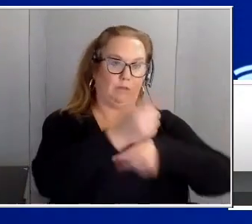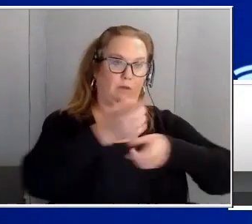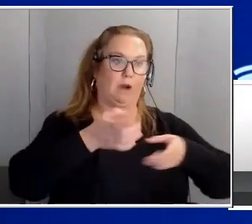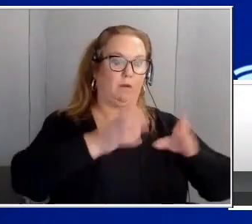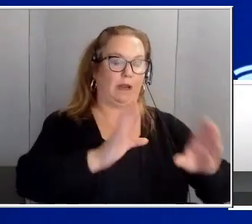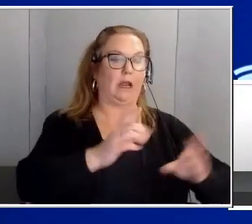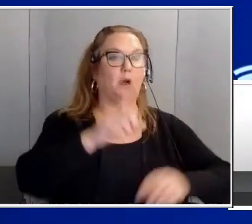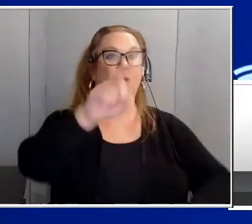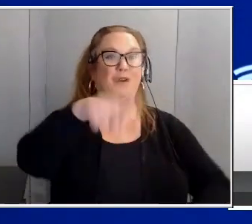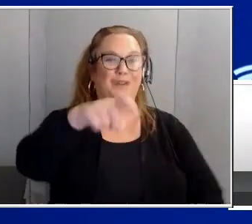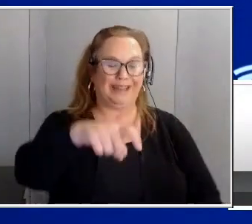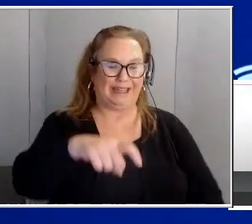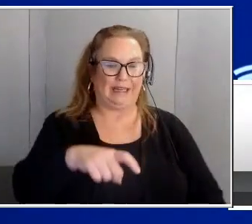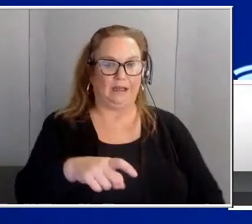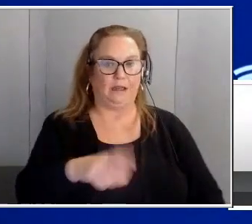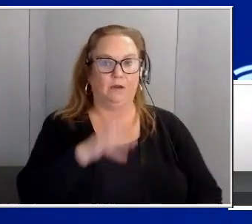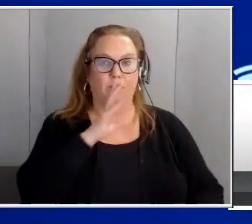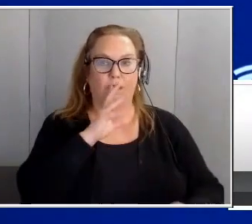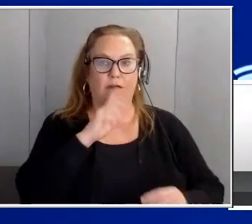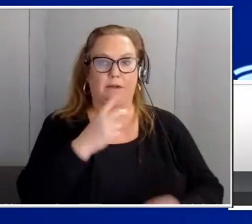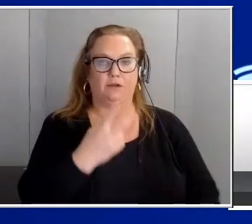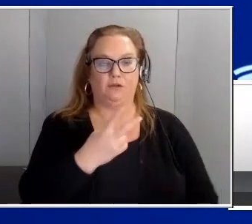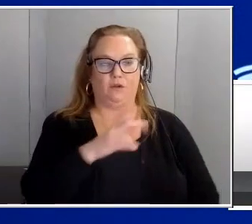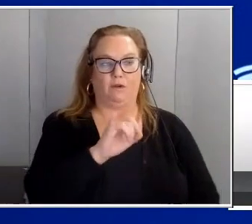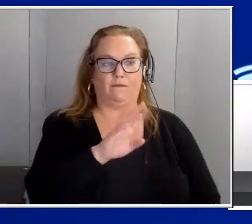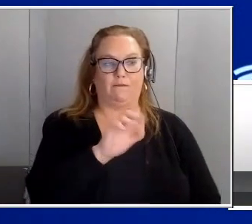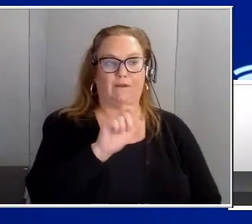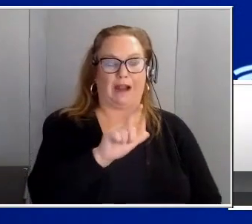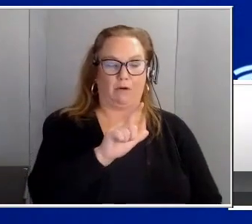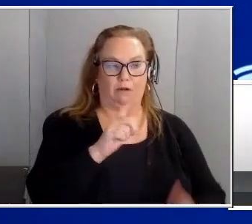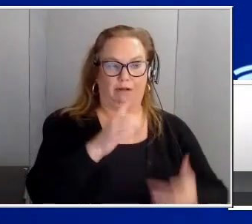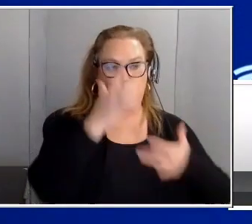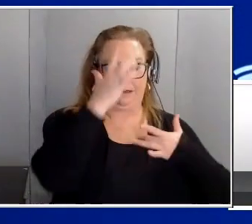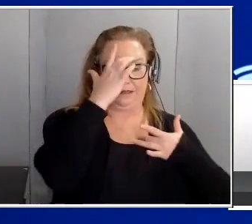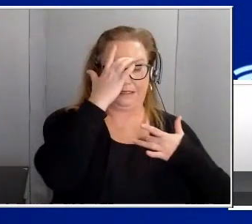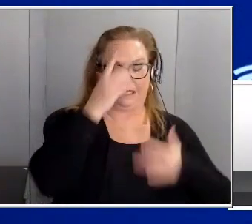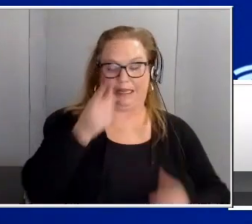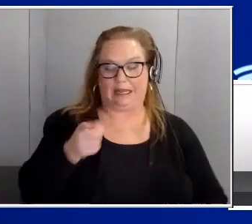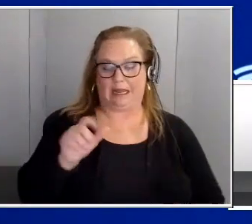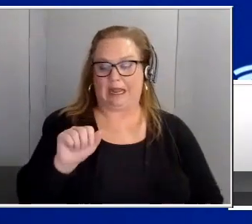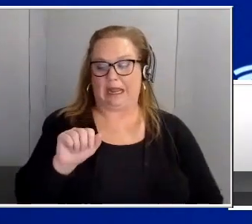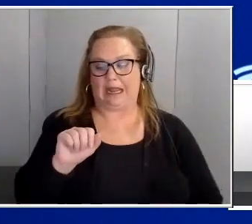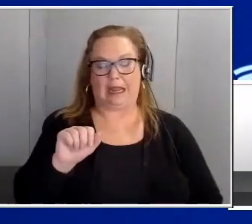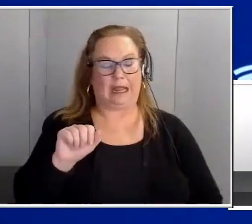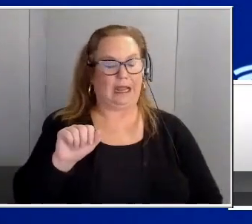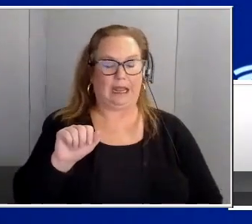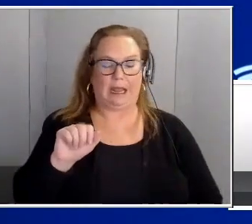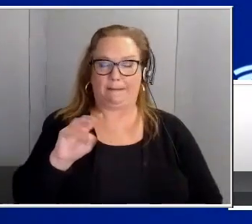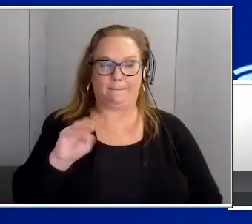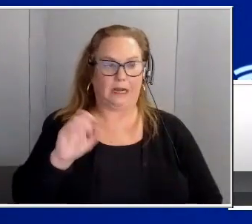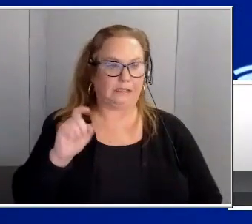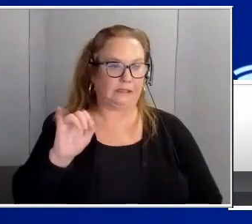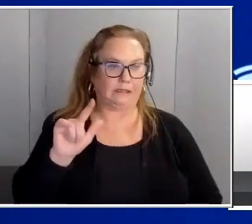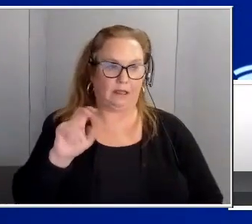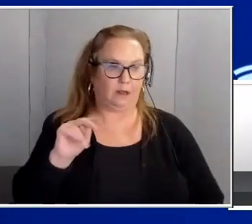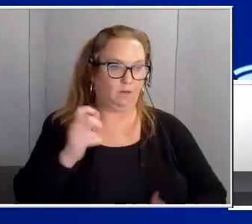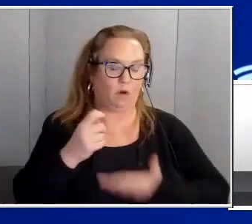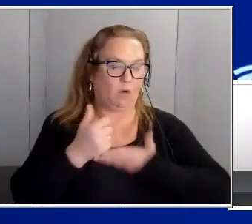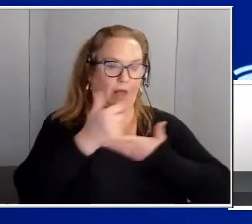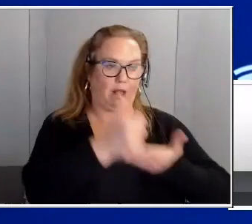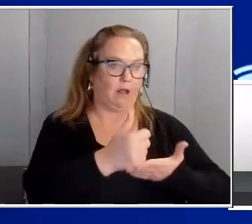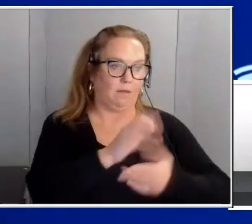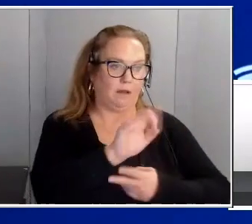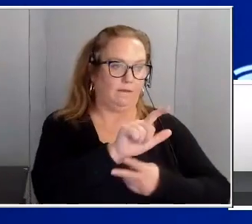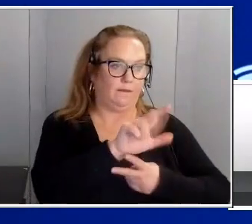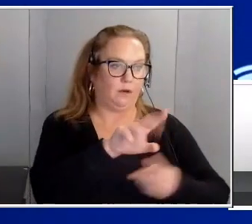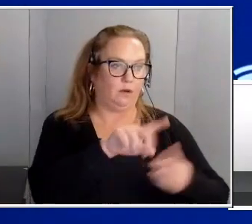we need them. We just talked about 2 viral illnesses. This antibiotic, amoxicillin, will not help or treat those viral